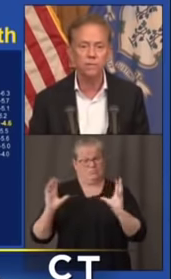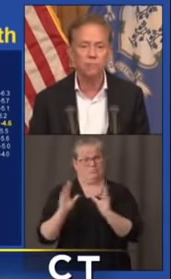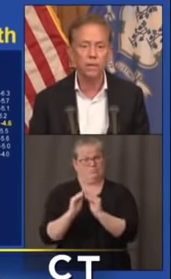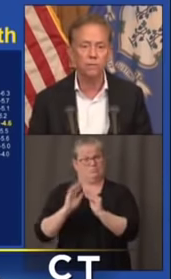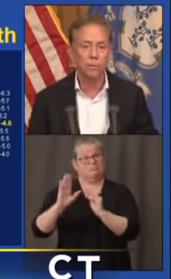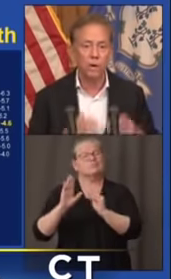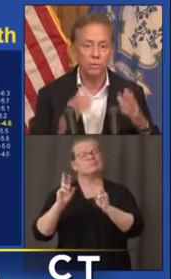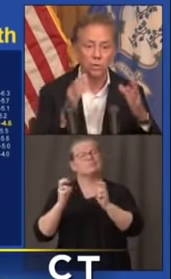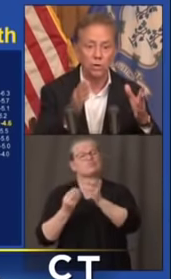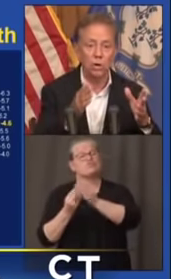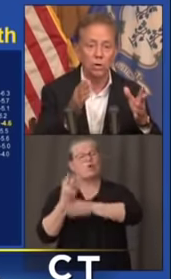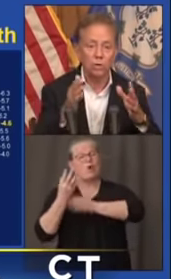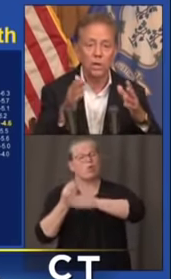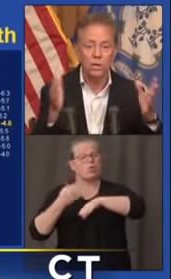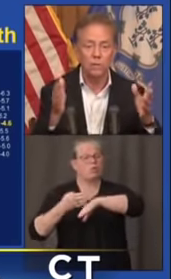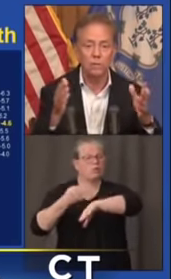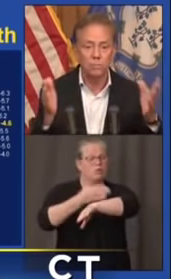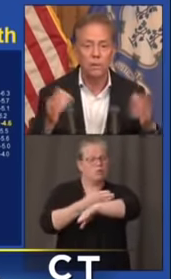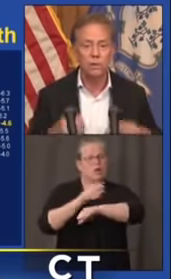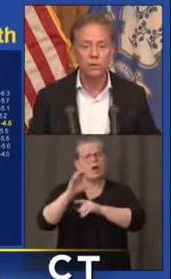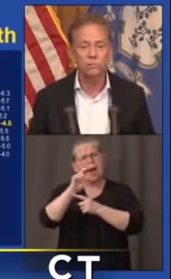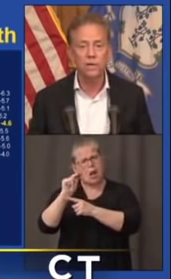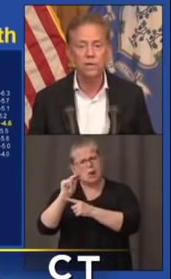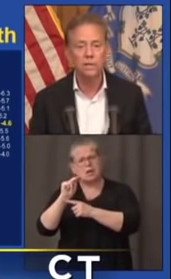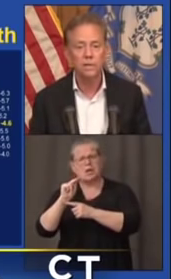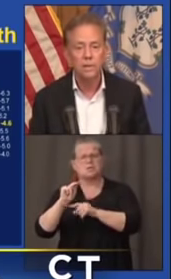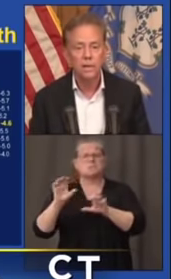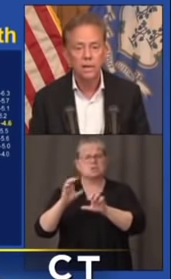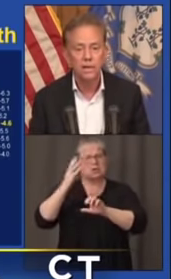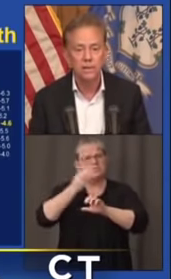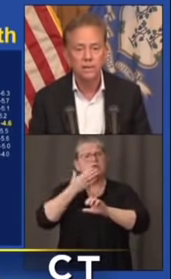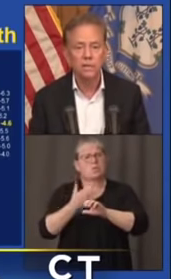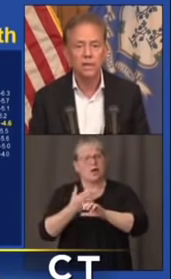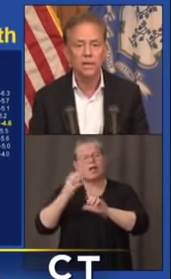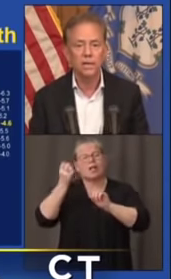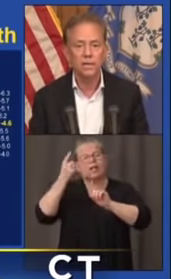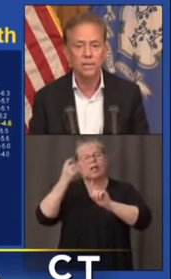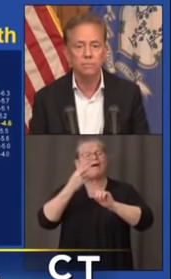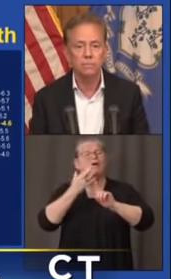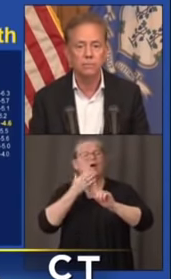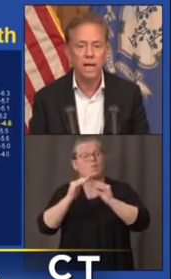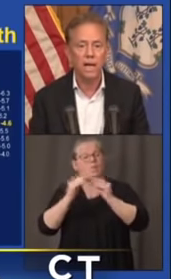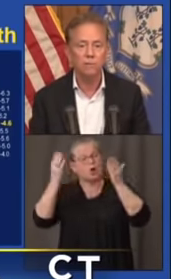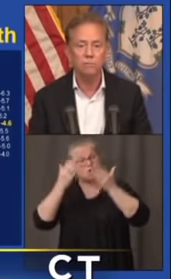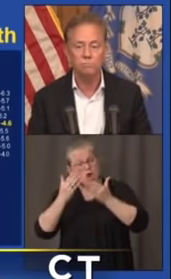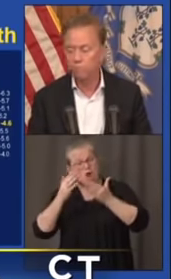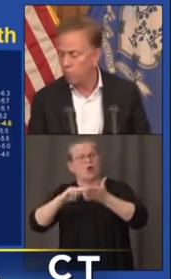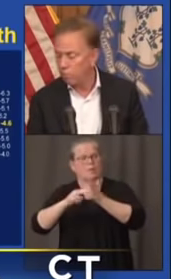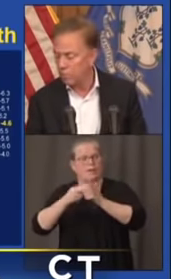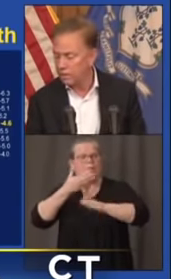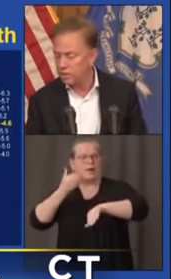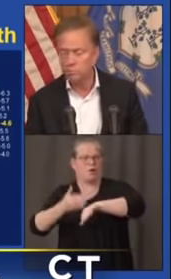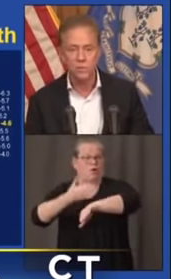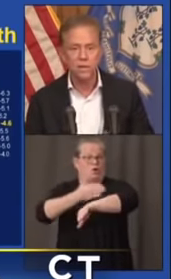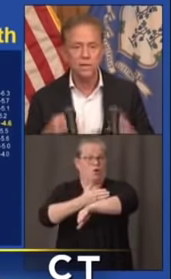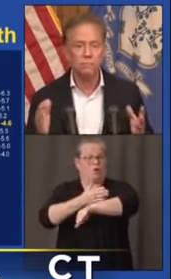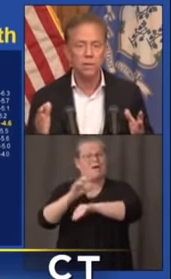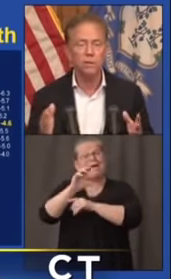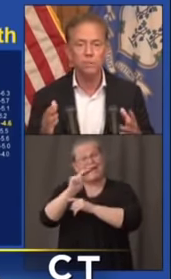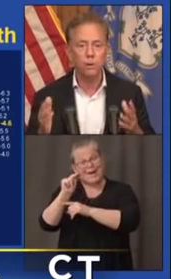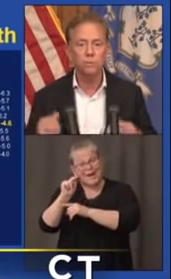did relatively well. The darker the color, the better you did. And Connecticut down